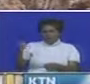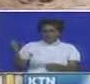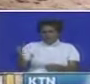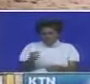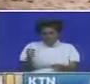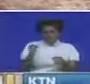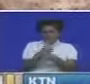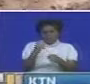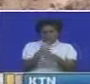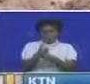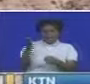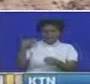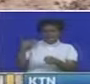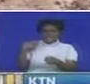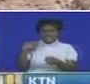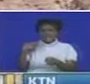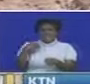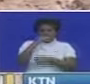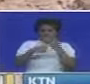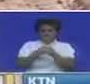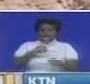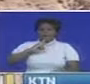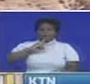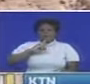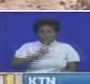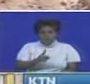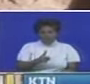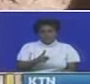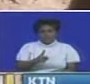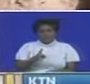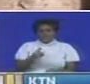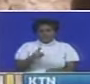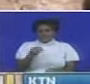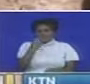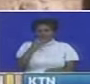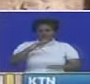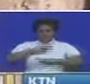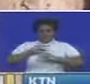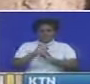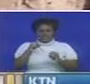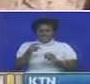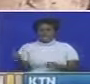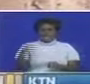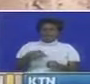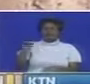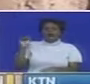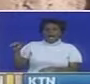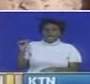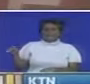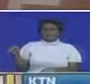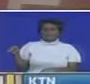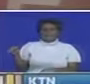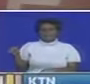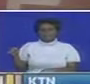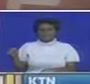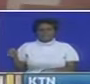year warned of a looming food shortage by April this year, a shortage that has come earlier than anticipated.